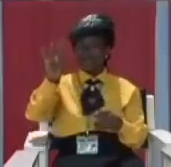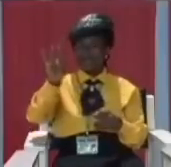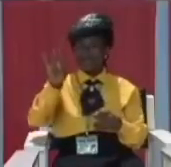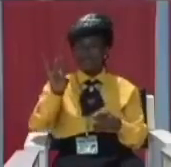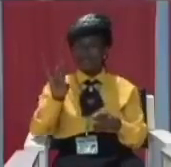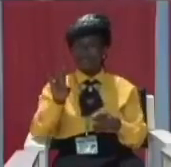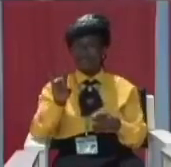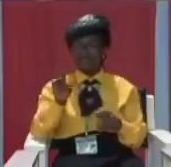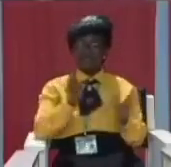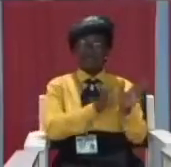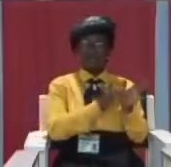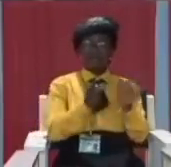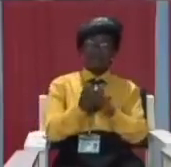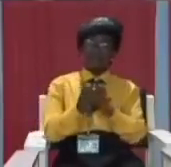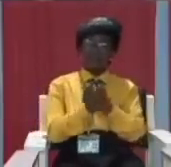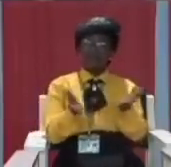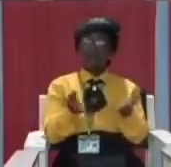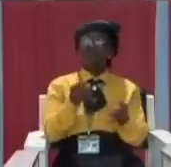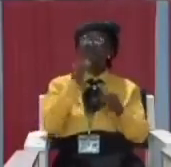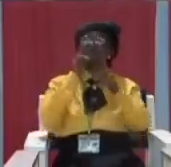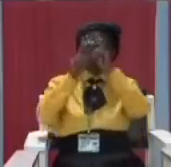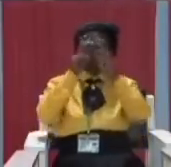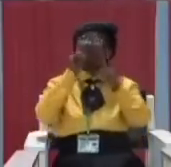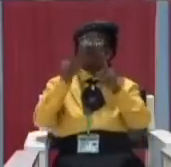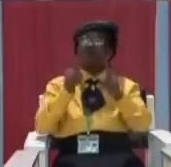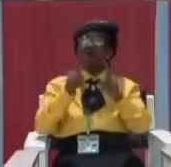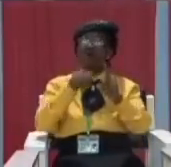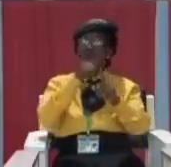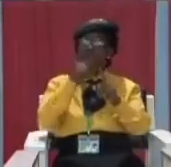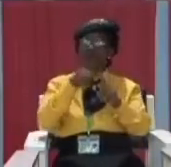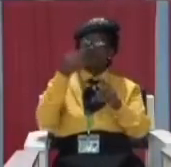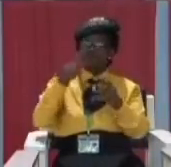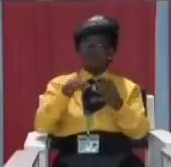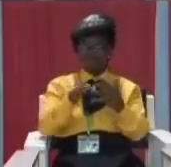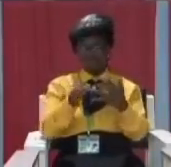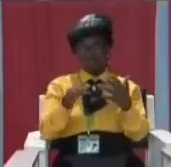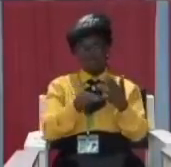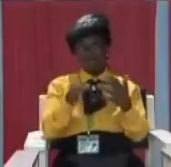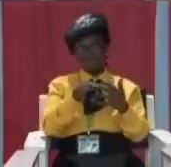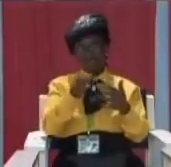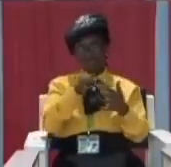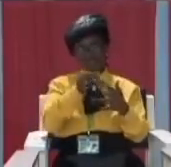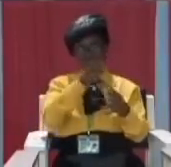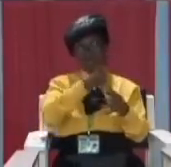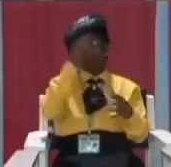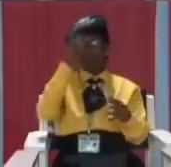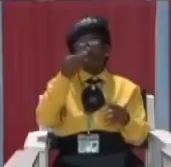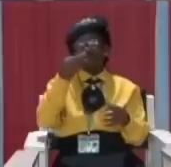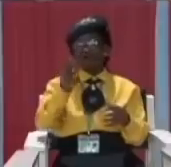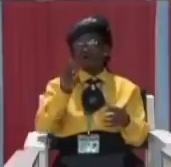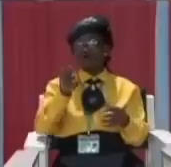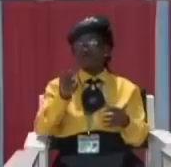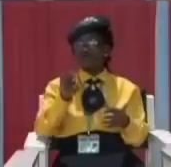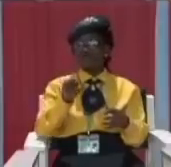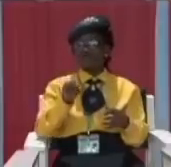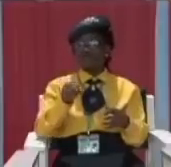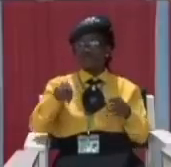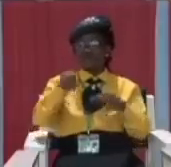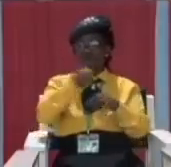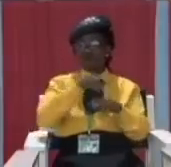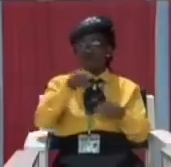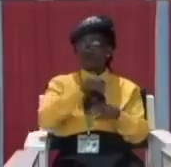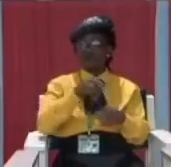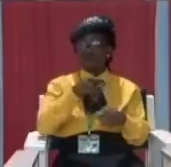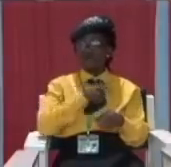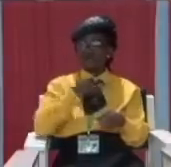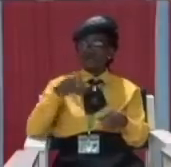the Bible talked about the choice of the original deacons,